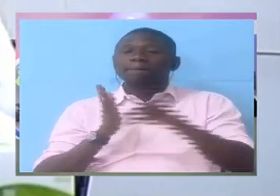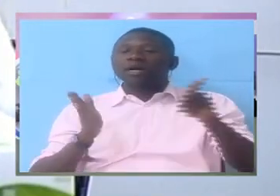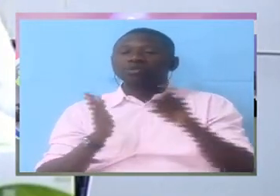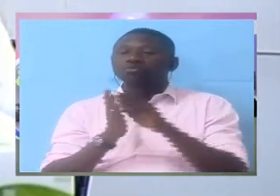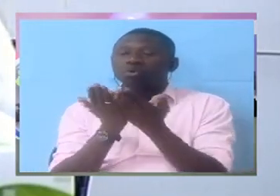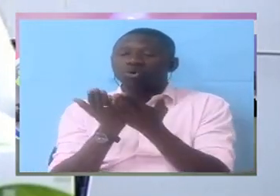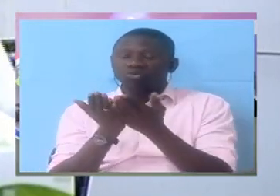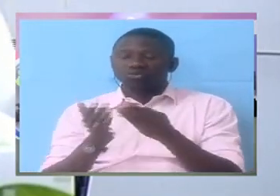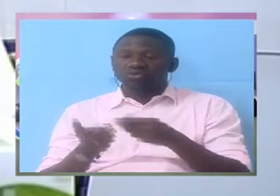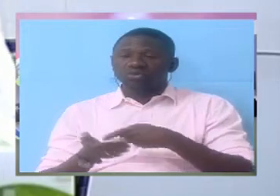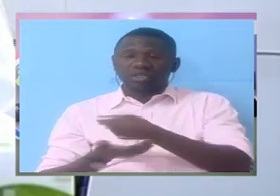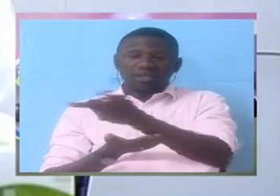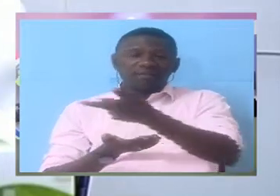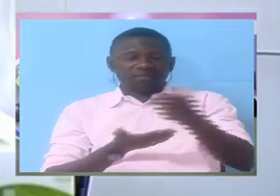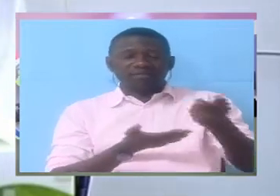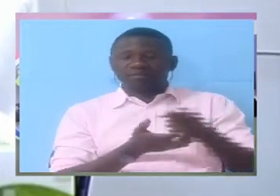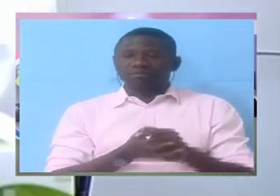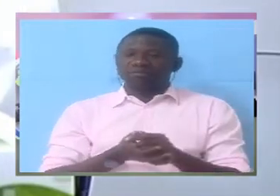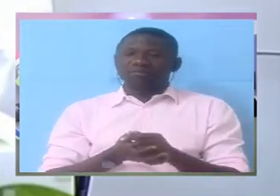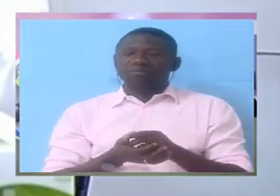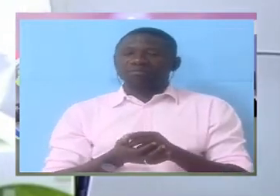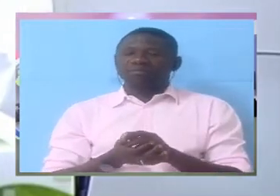I don't reject.